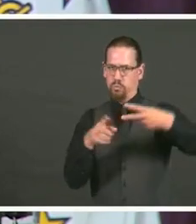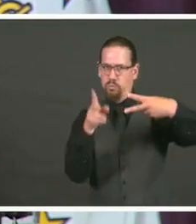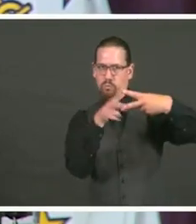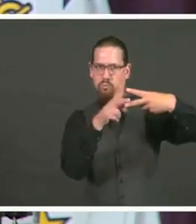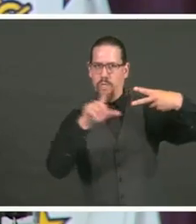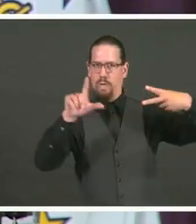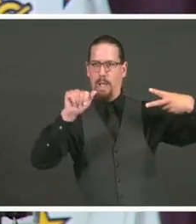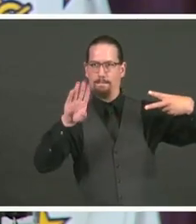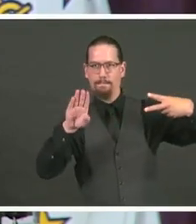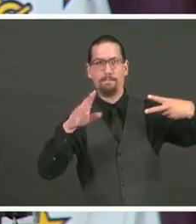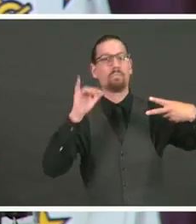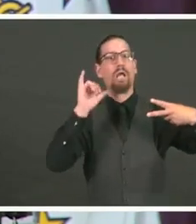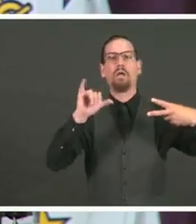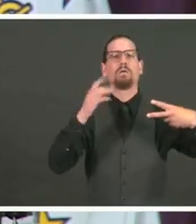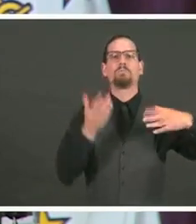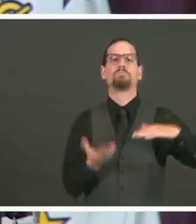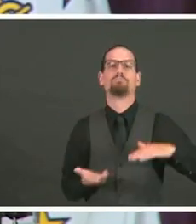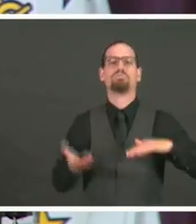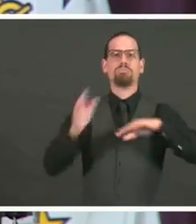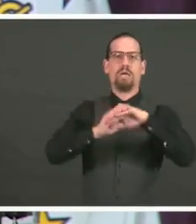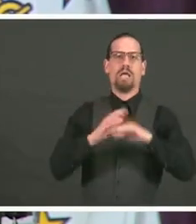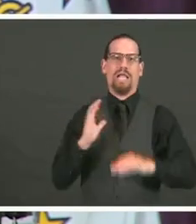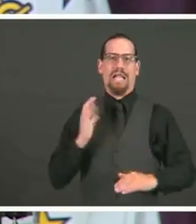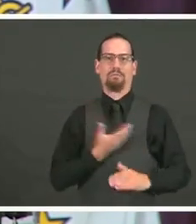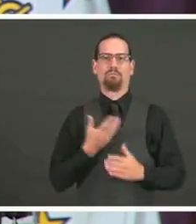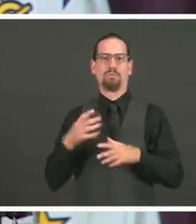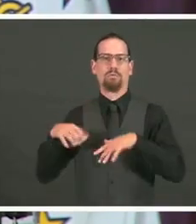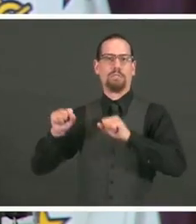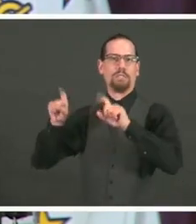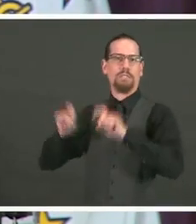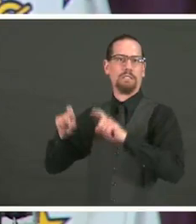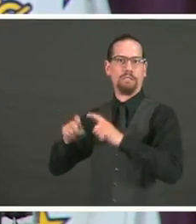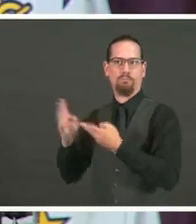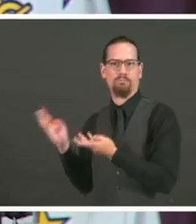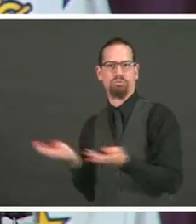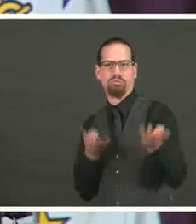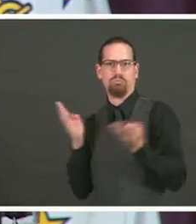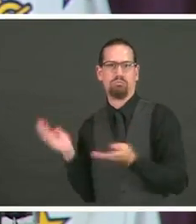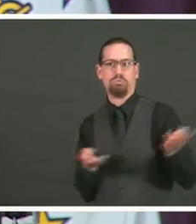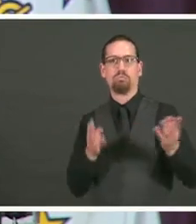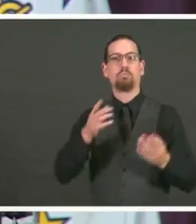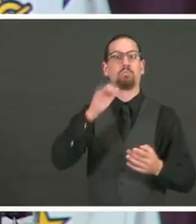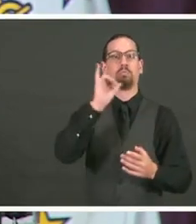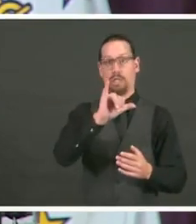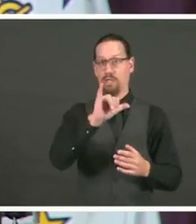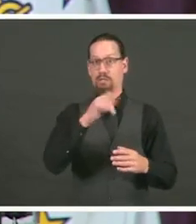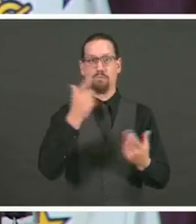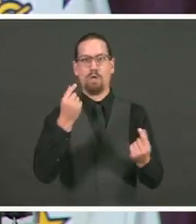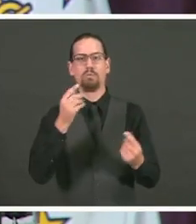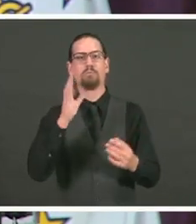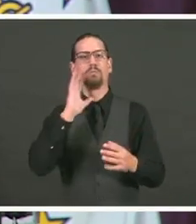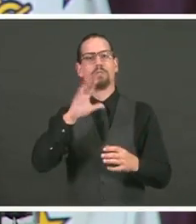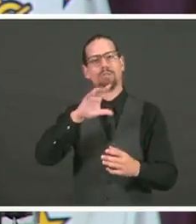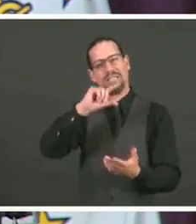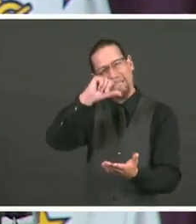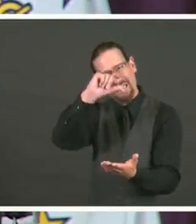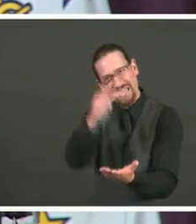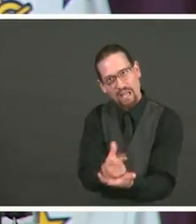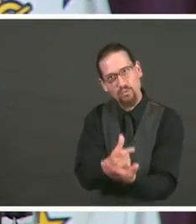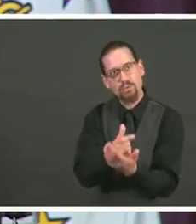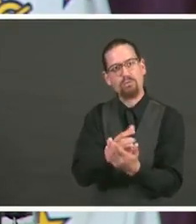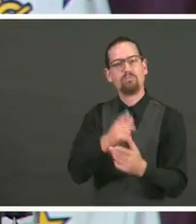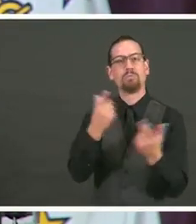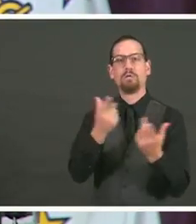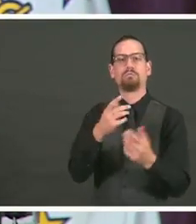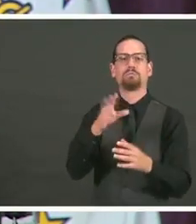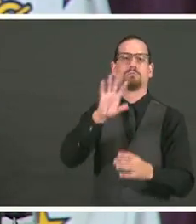our testing capacity and, importantly, guarantee everyone gets a result within 48 hours. Starting next